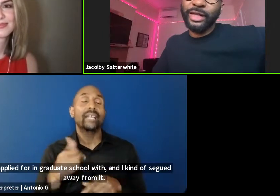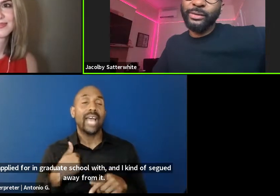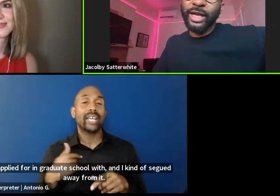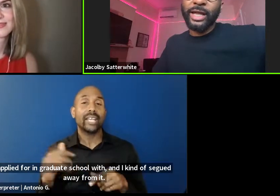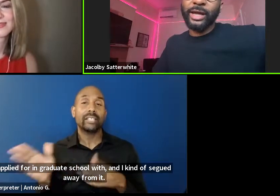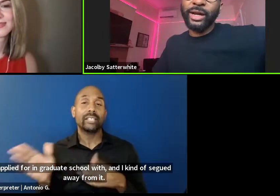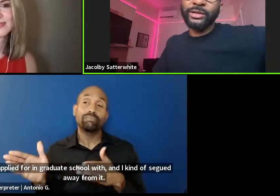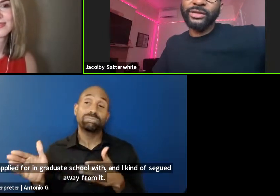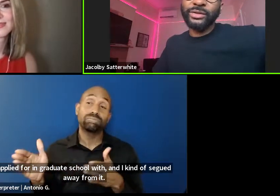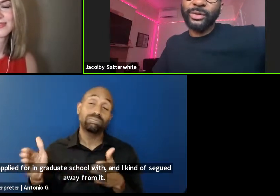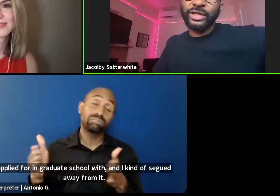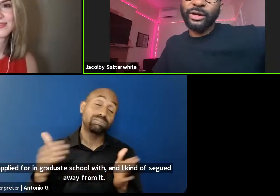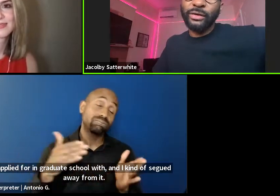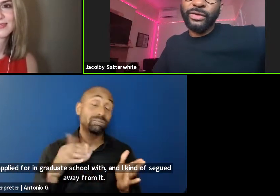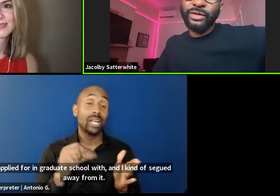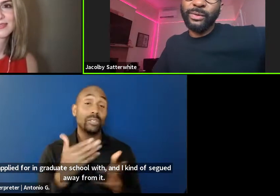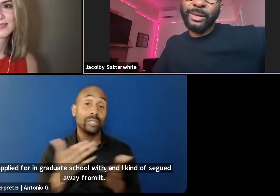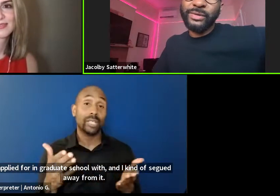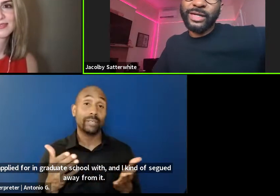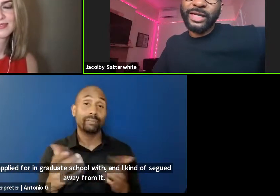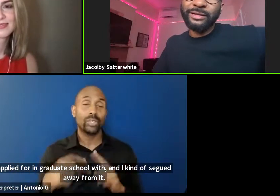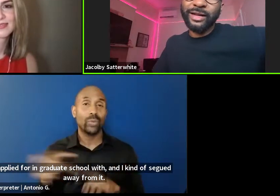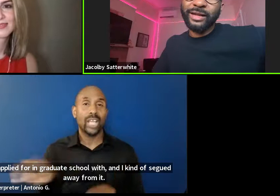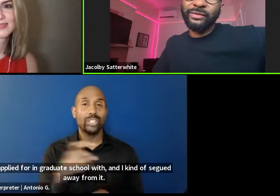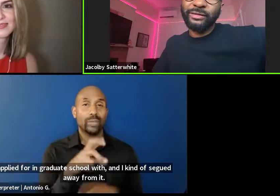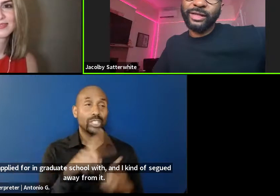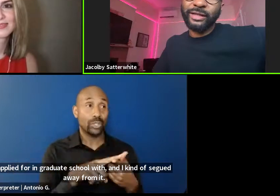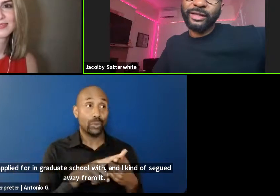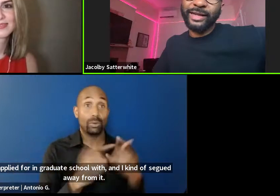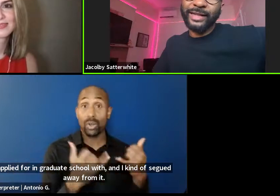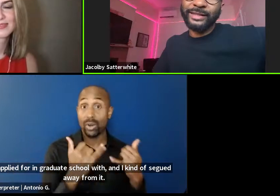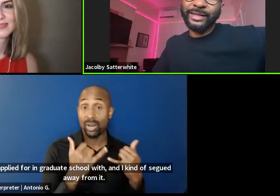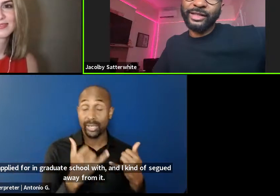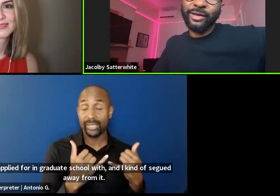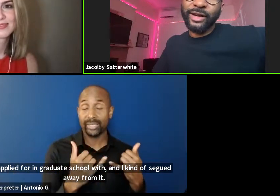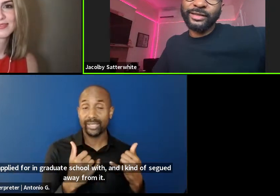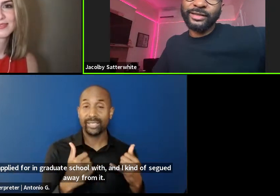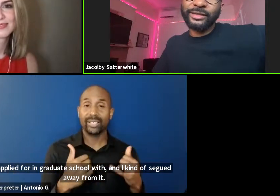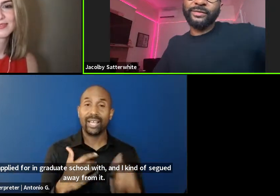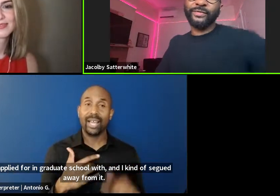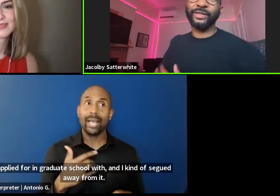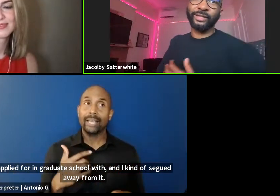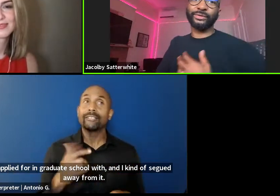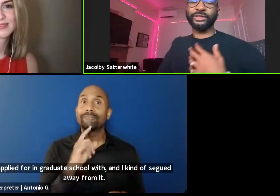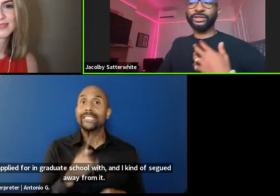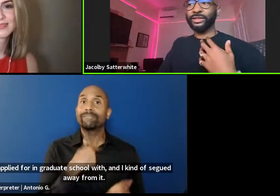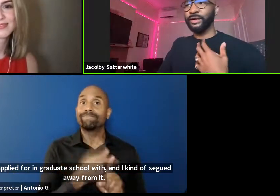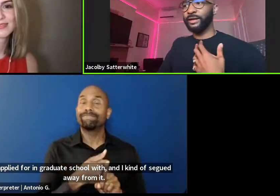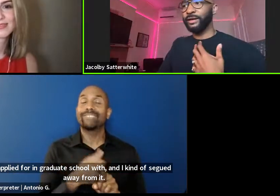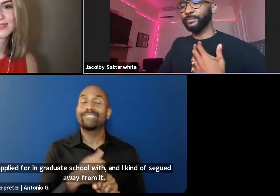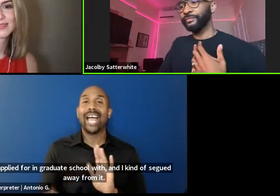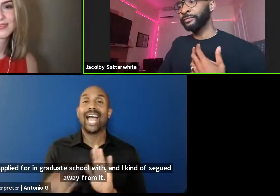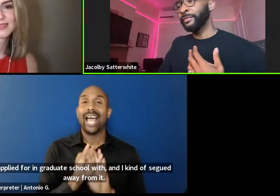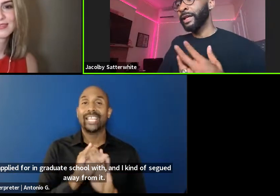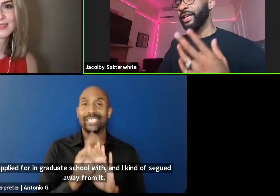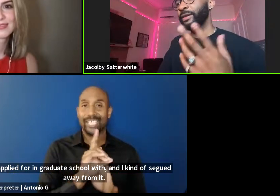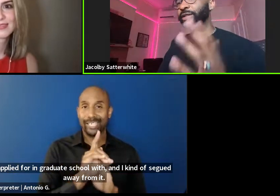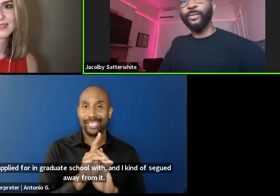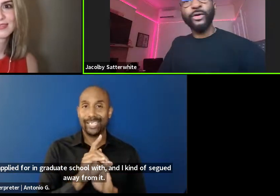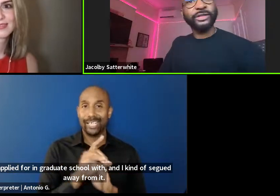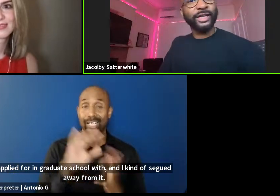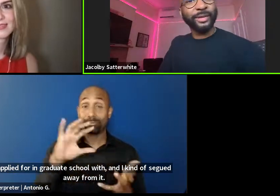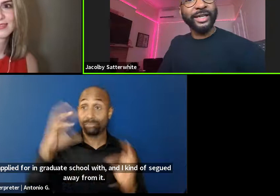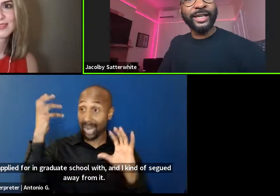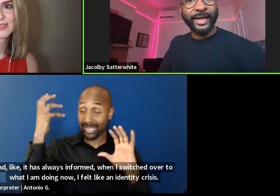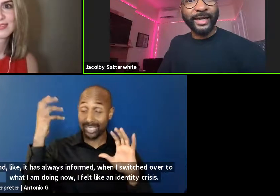was the language, like when I switched over to what I'm doing now, I felt like an identity crisis. Like it was just like, it